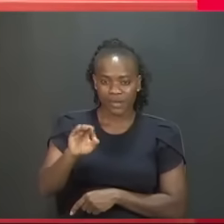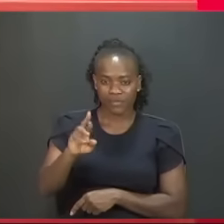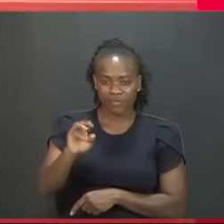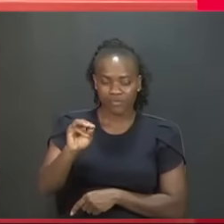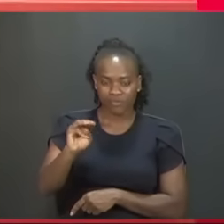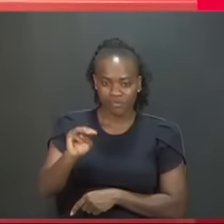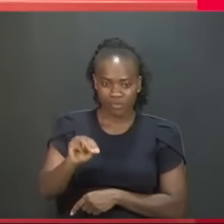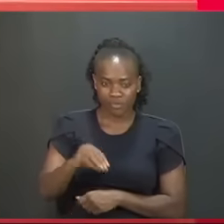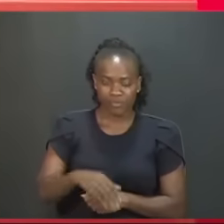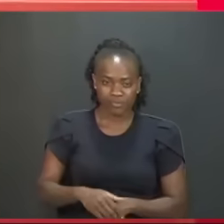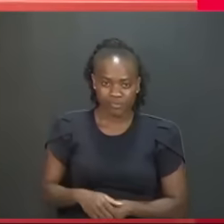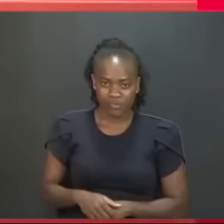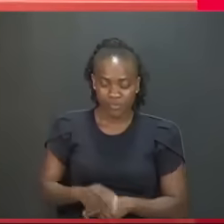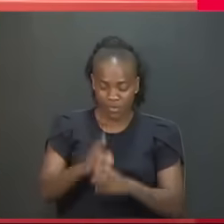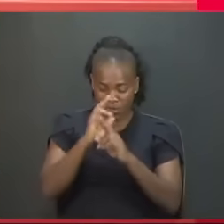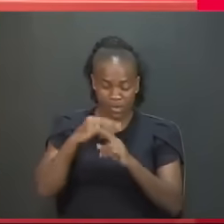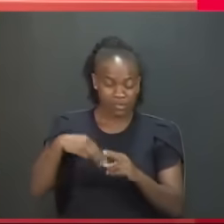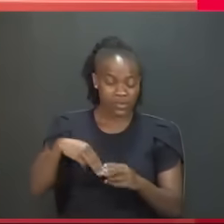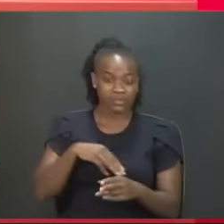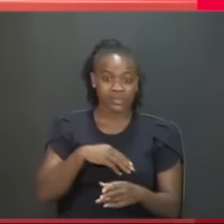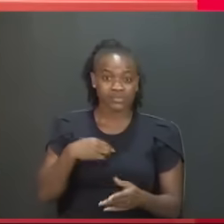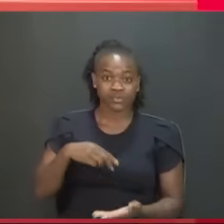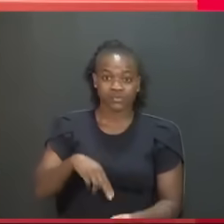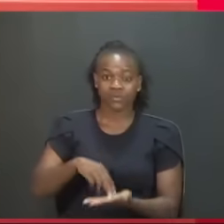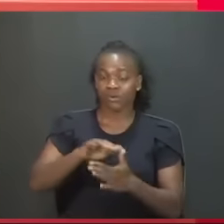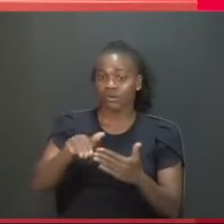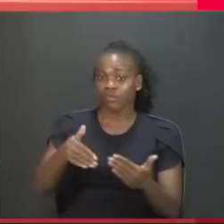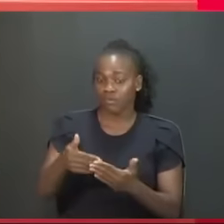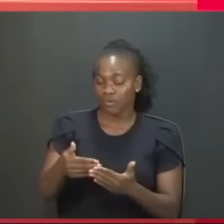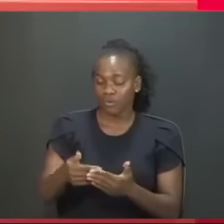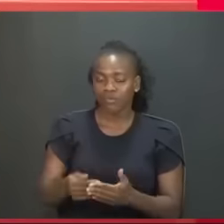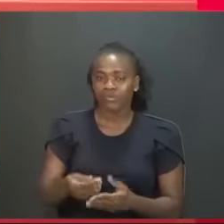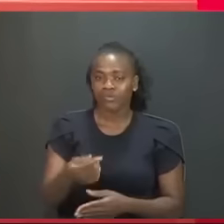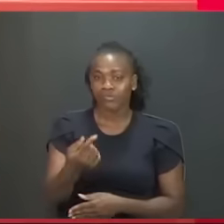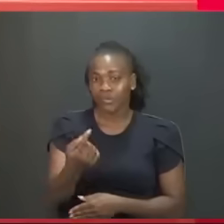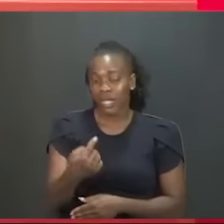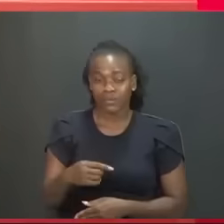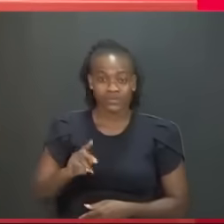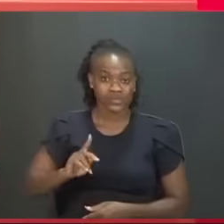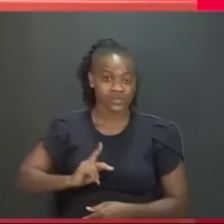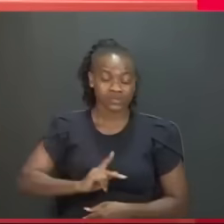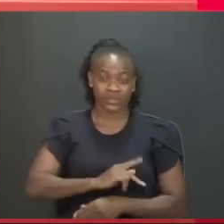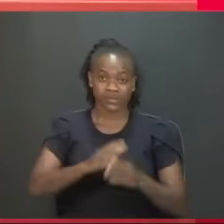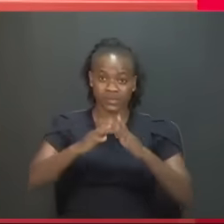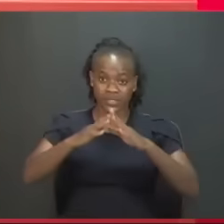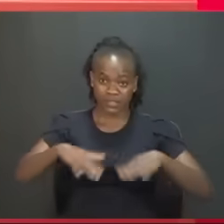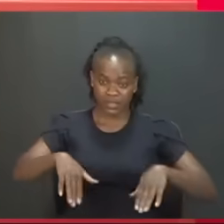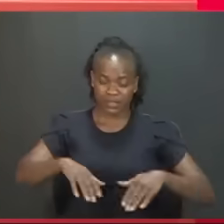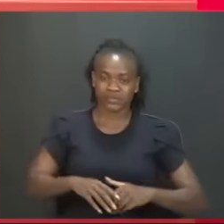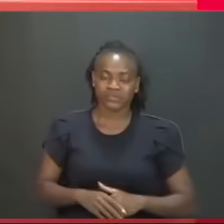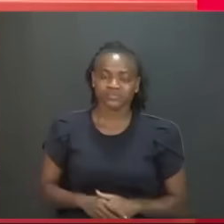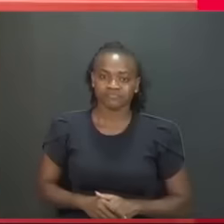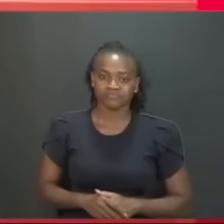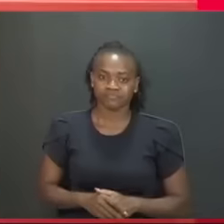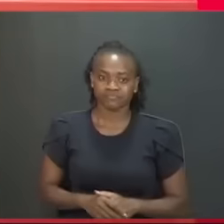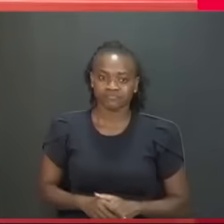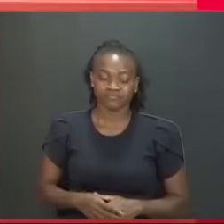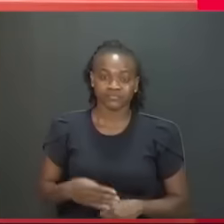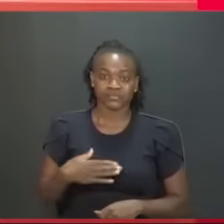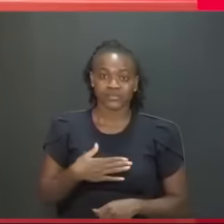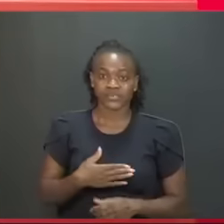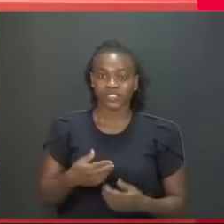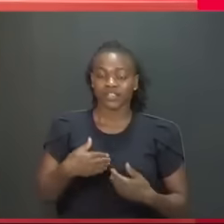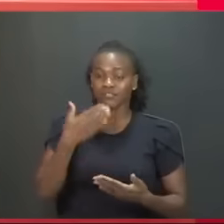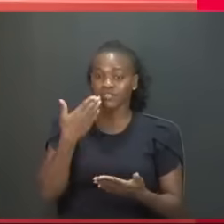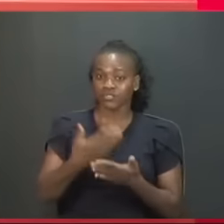Honorable members, on your behalf, I welcome all of them to Parliament of the Republic of Ghana. May you have a